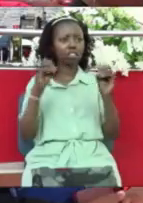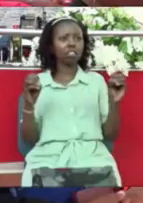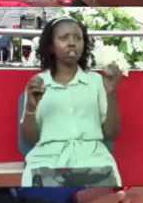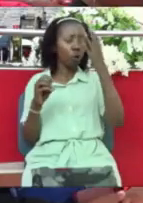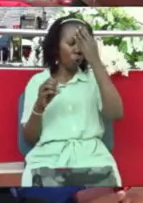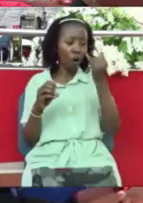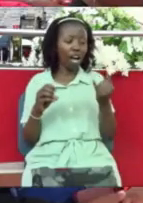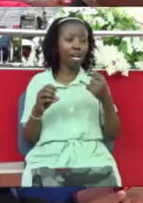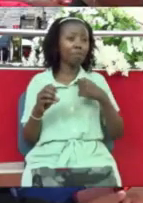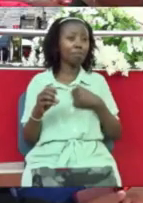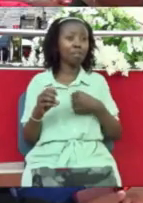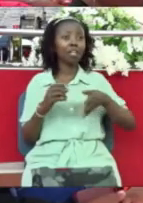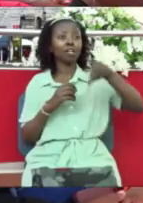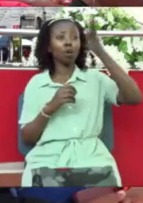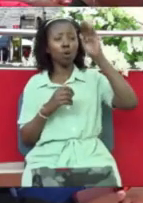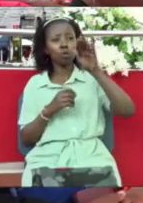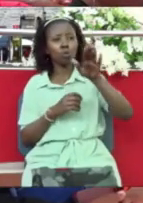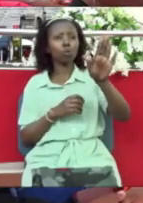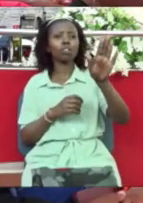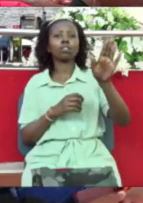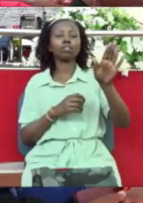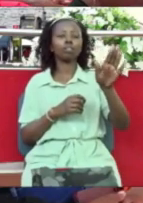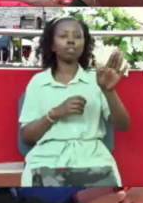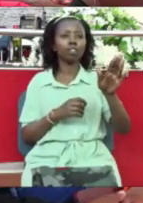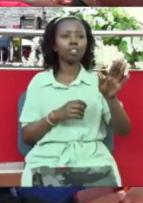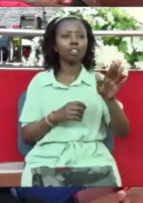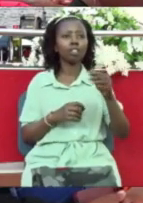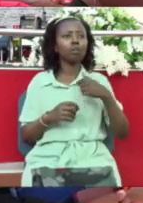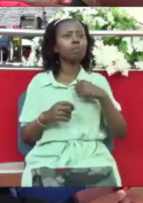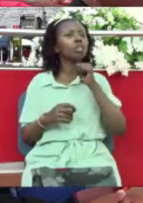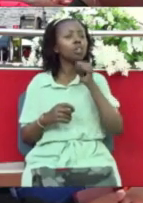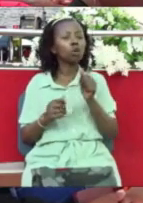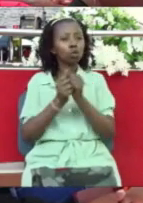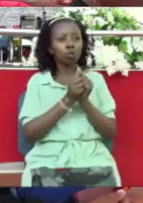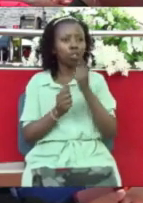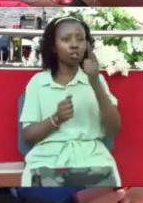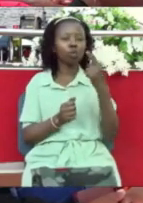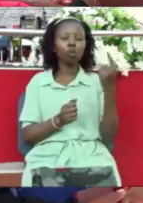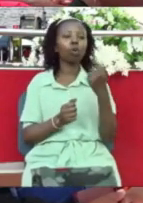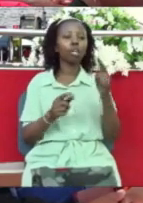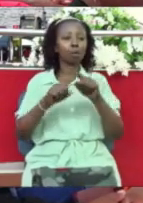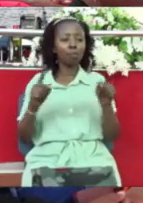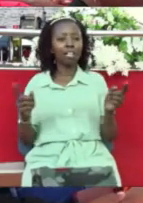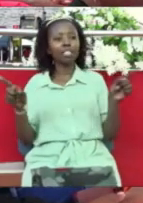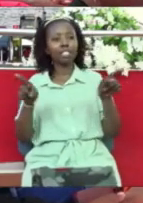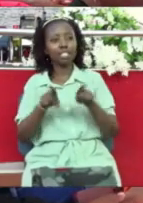Because I am your God. I am not only with you, but I am your